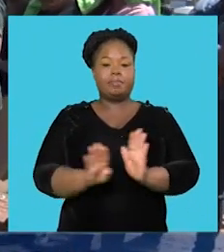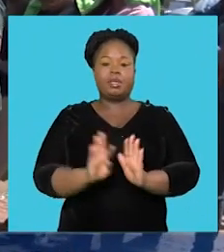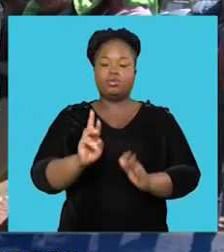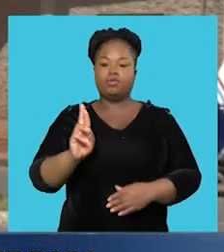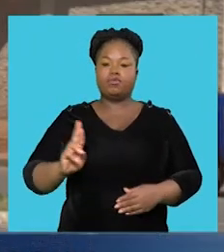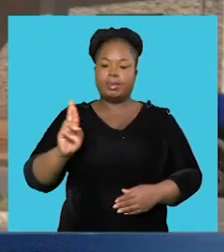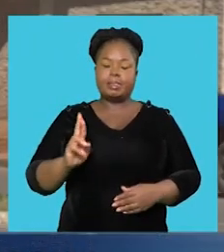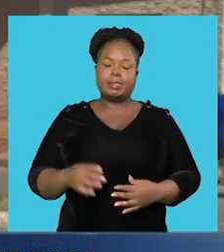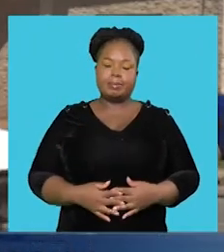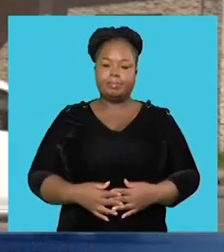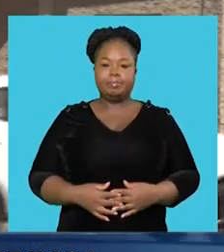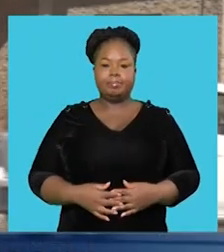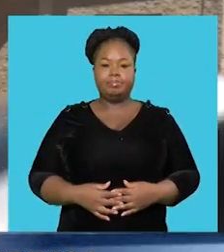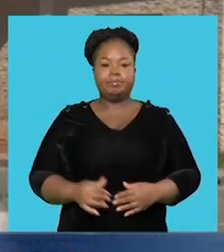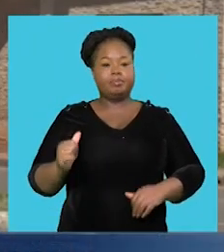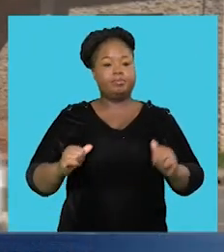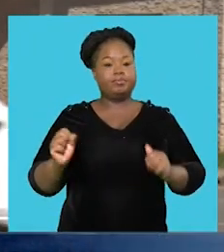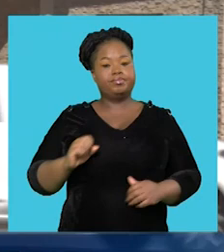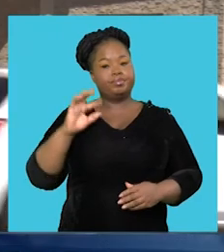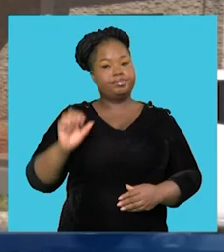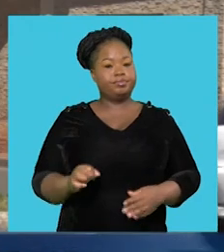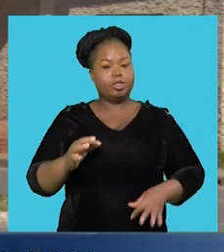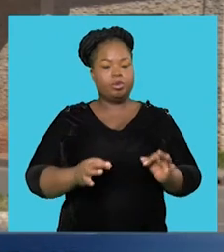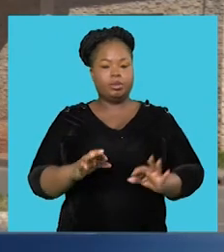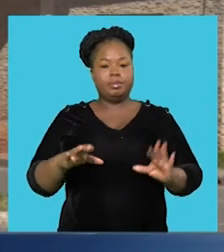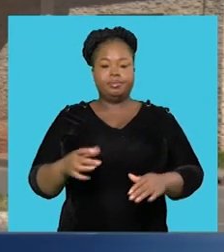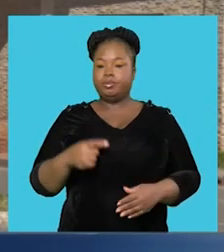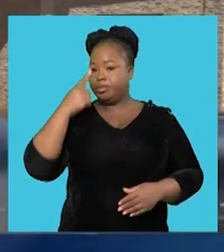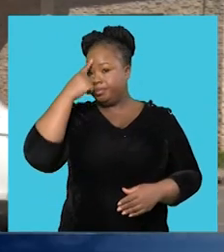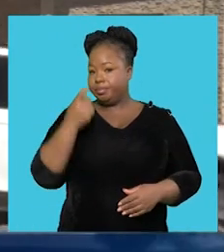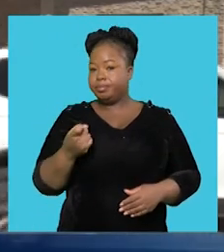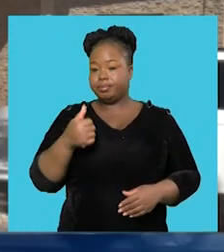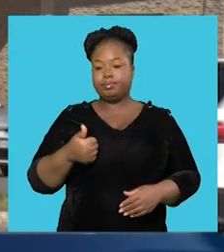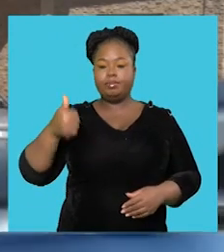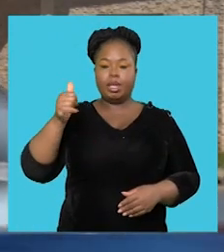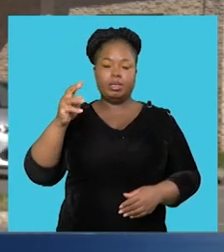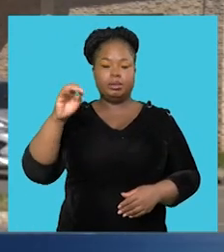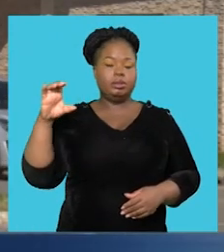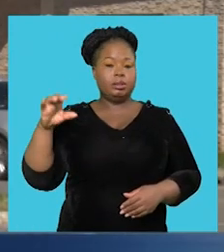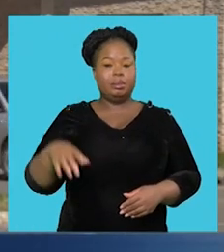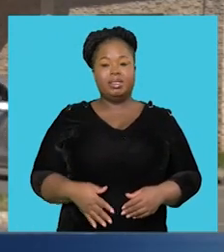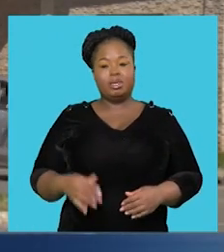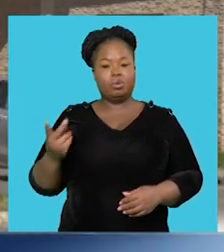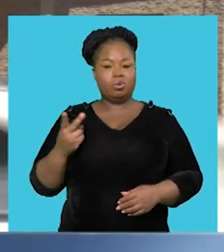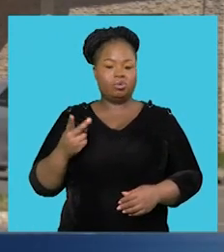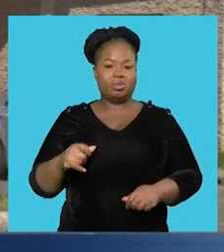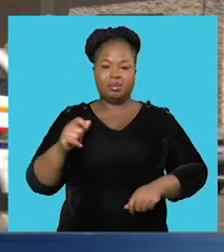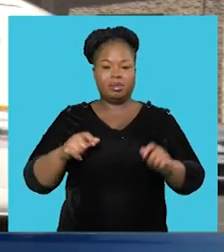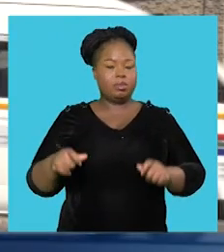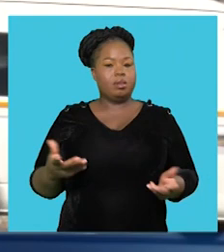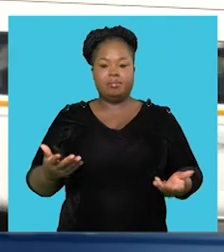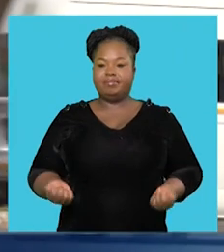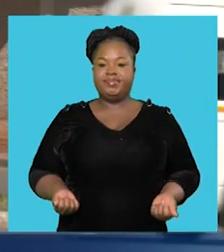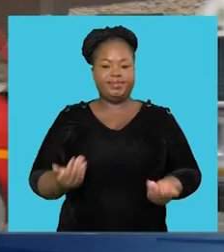zerandi. Action SA as a party believes that the ruling party is currently failing our people by